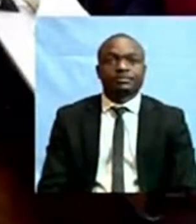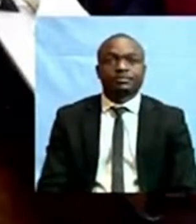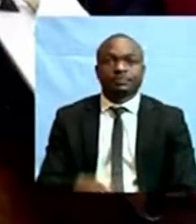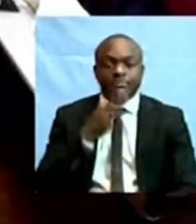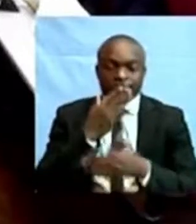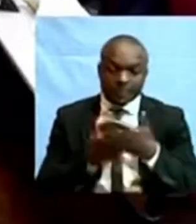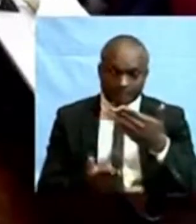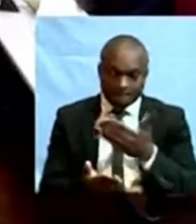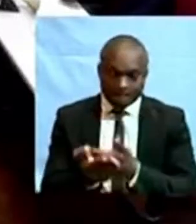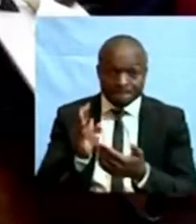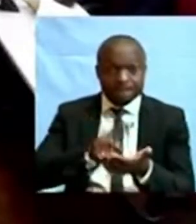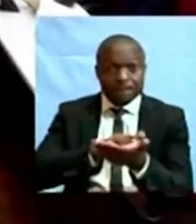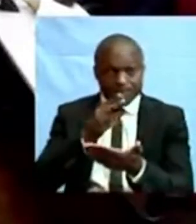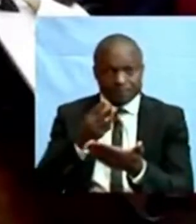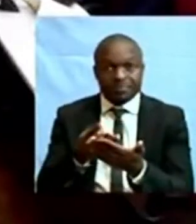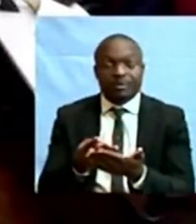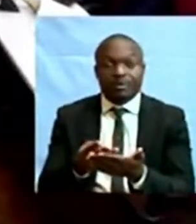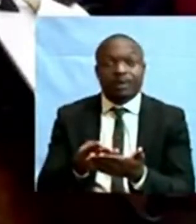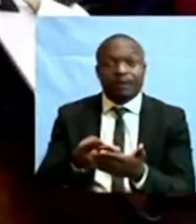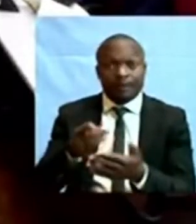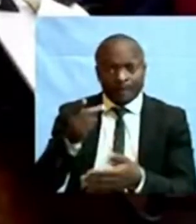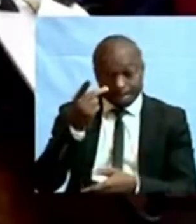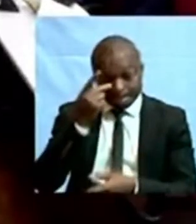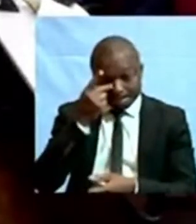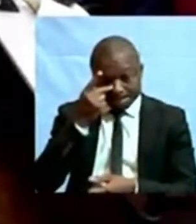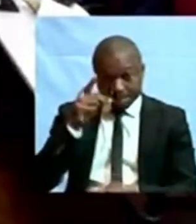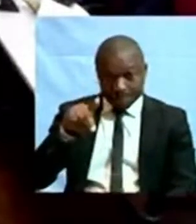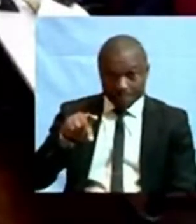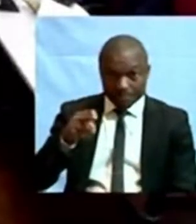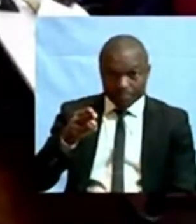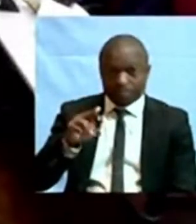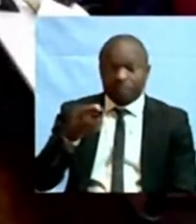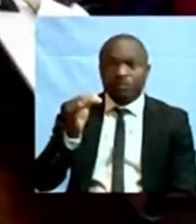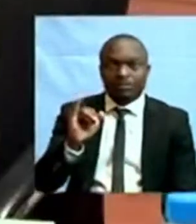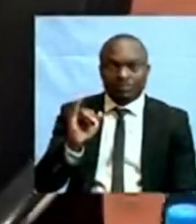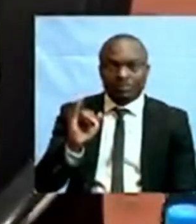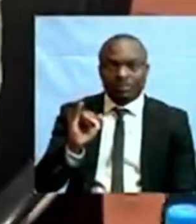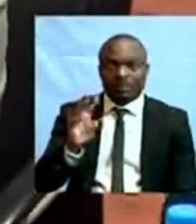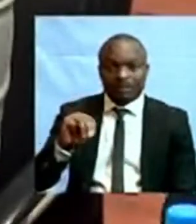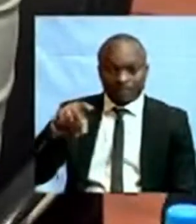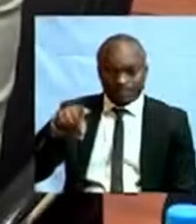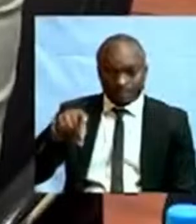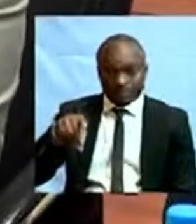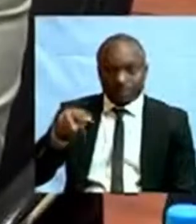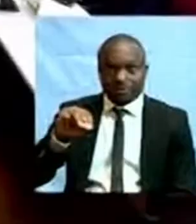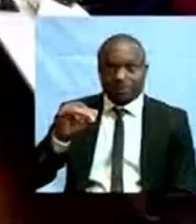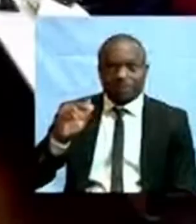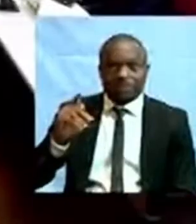Good morning, witness. Peter Piri is my name, Member of Parliament from Kaika constituency. Thank you.